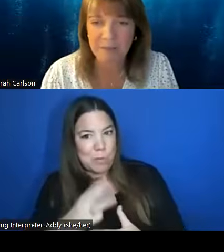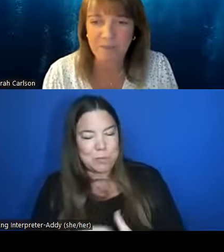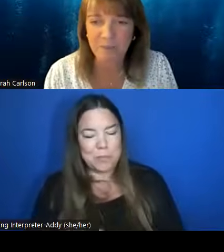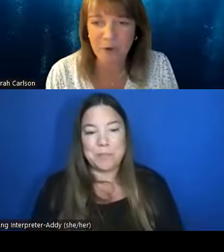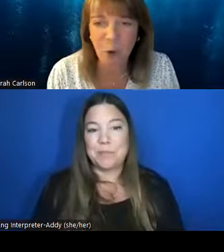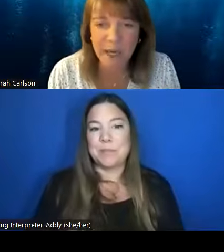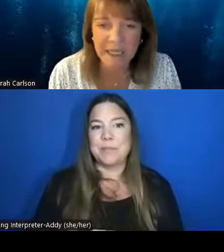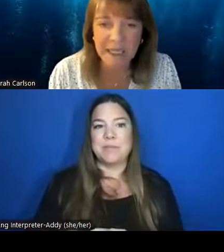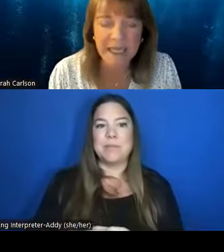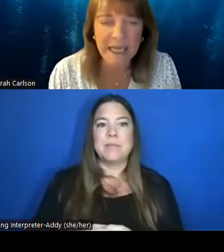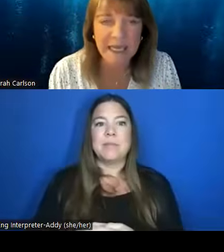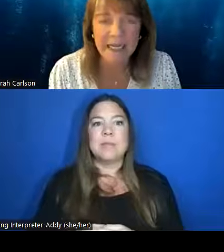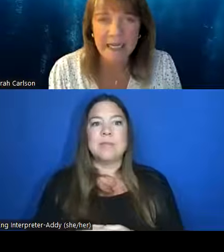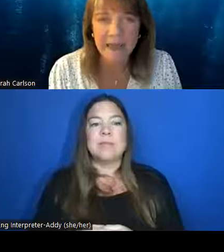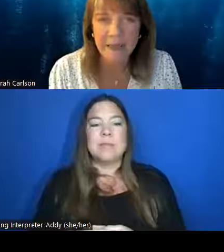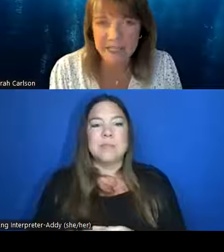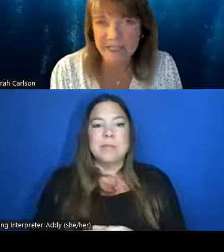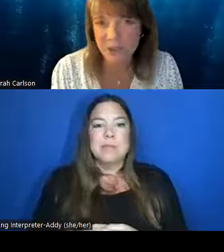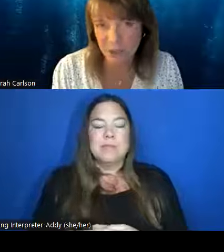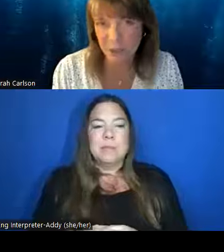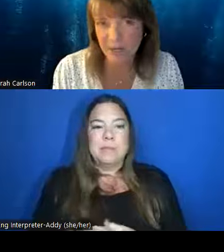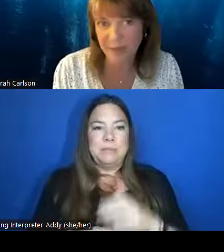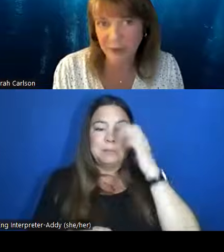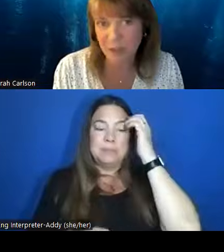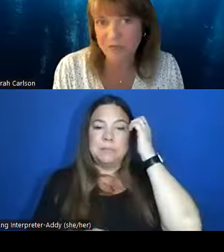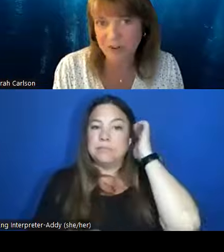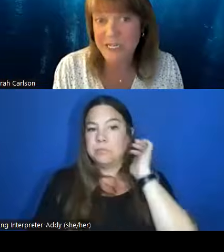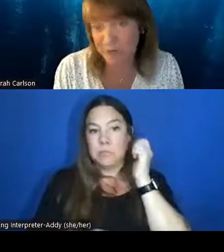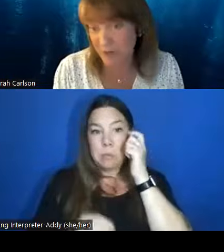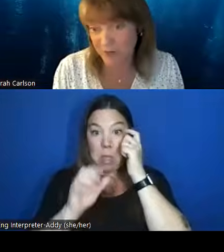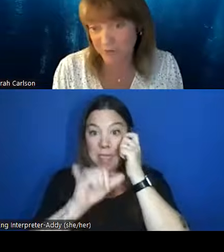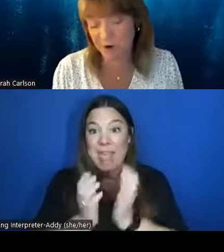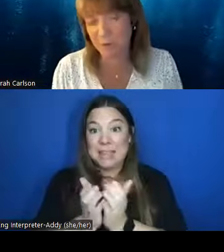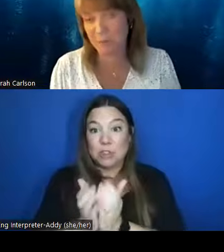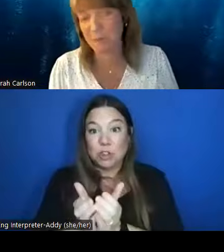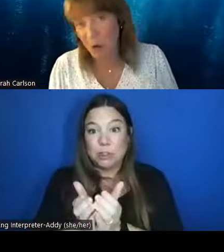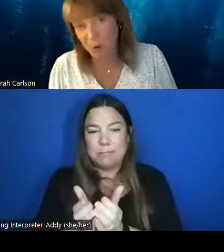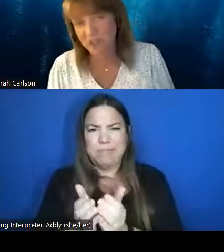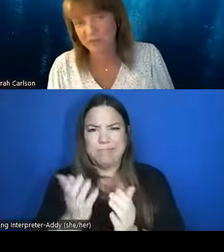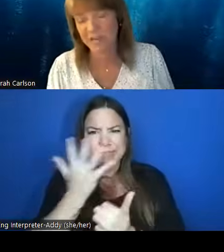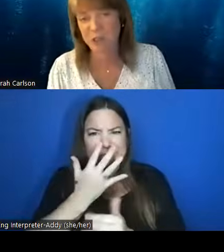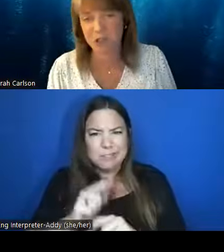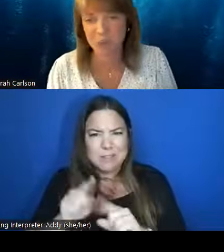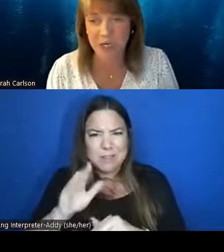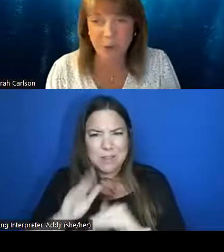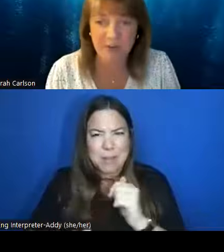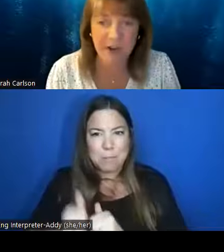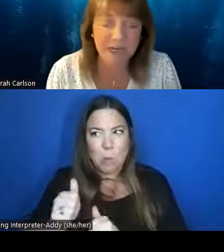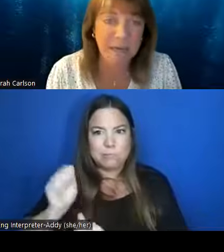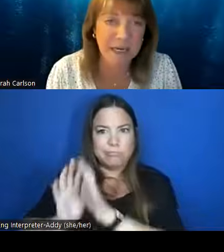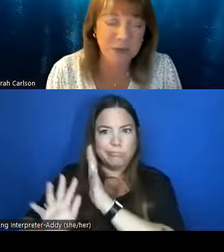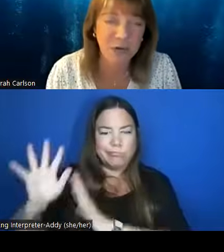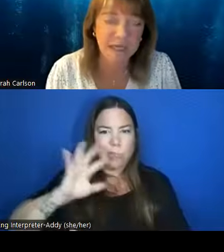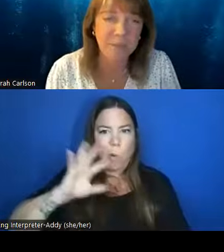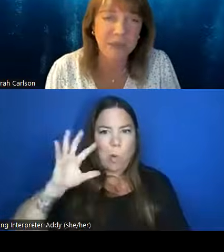appreciate rather quickly that this shipwreck looked very different from most of the ancient shipwrecks we find